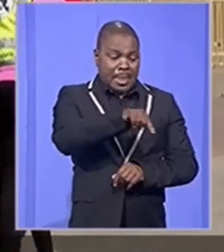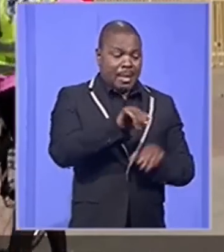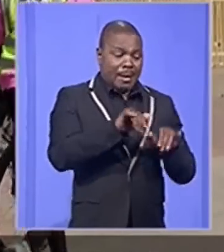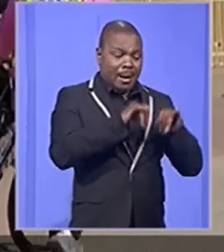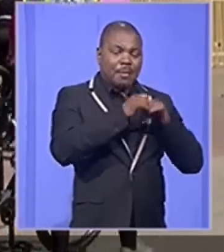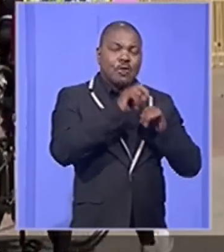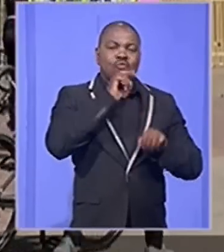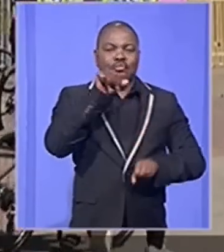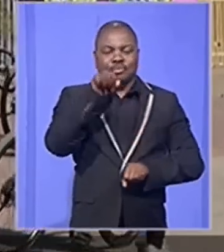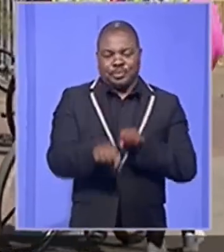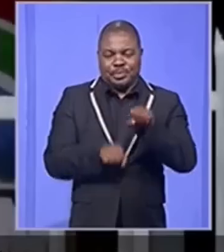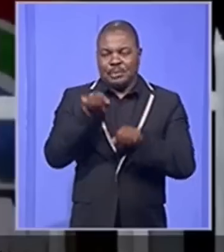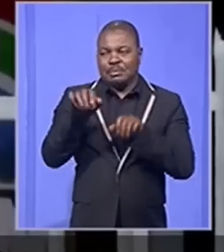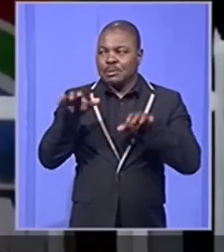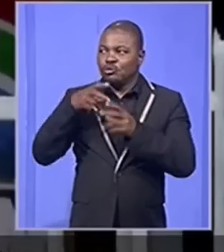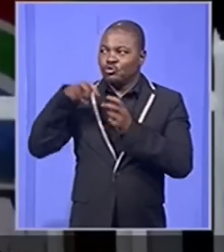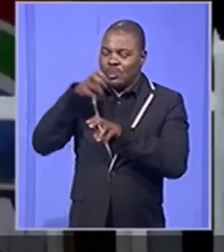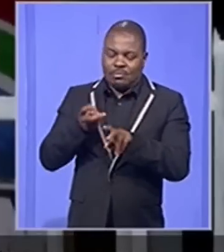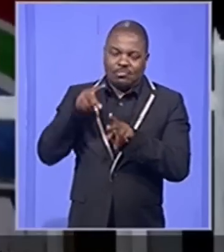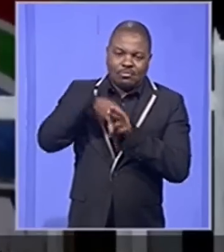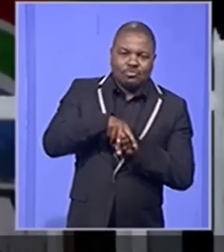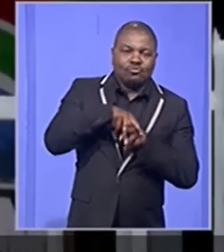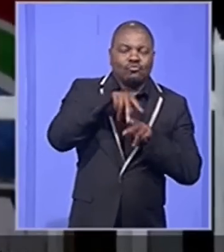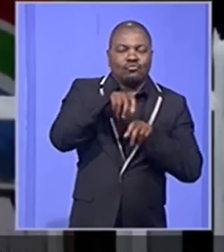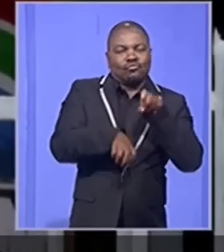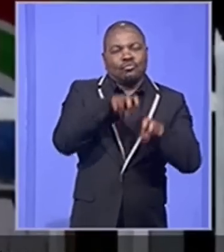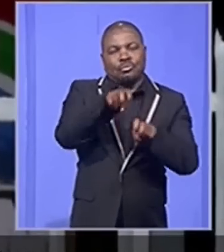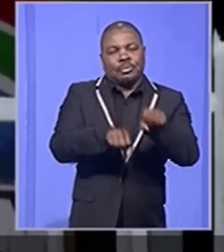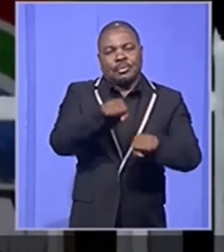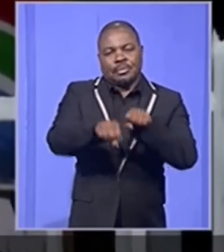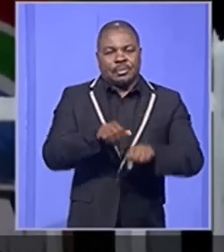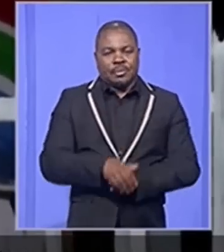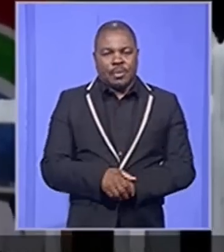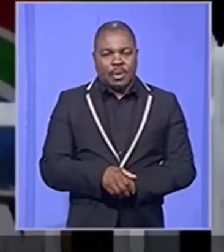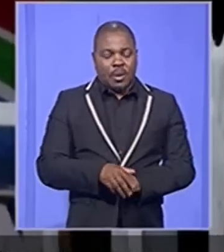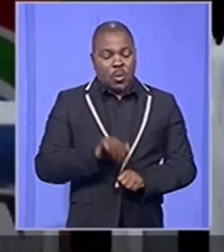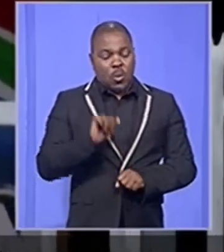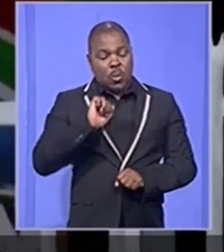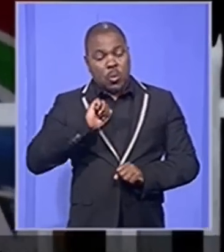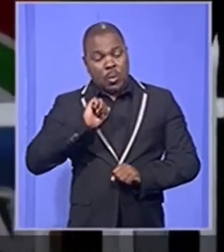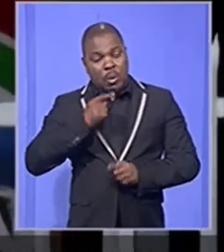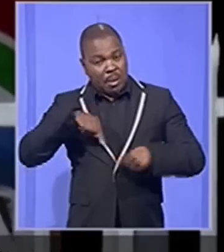ho tsamaisa bahahlaudi. Maikemisetso a rona ke go tlotlomatsa